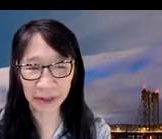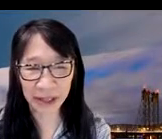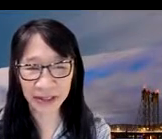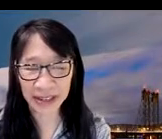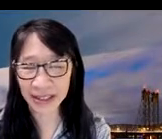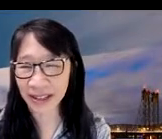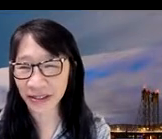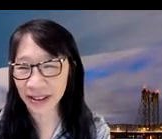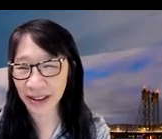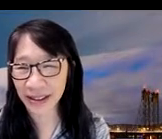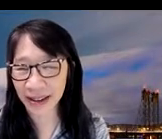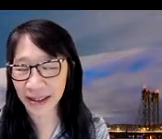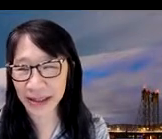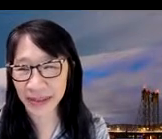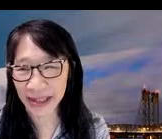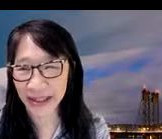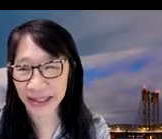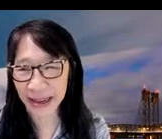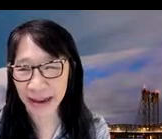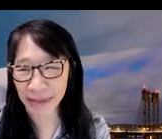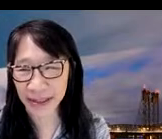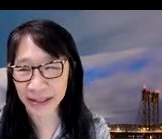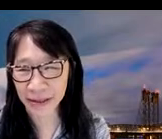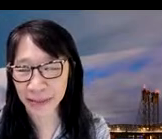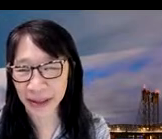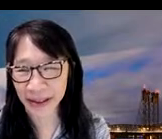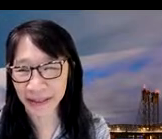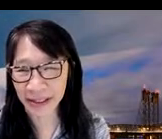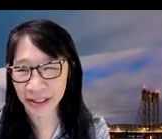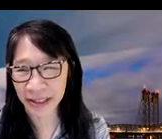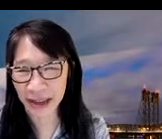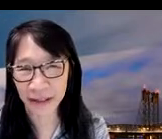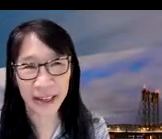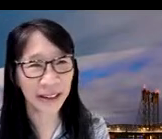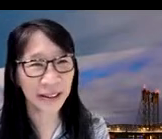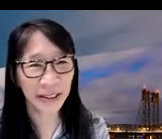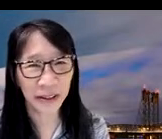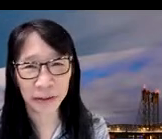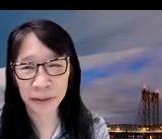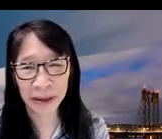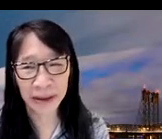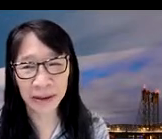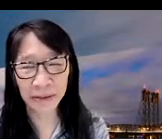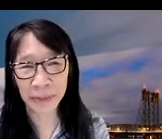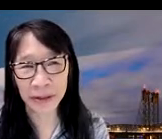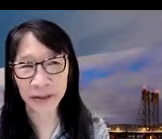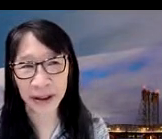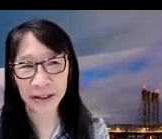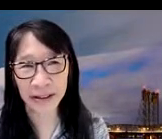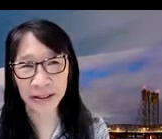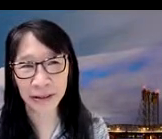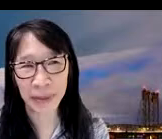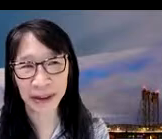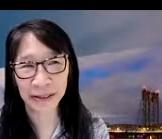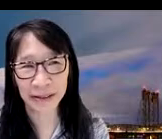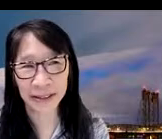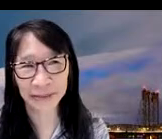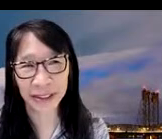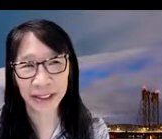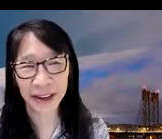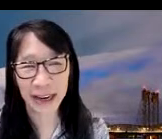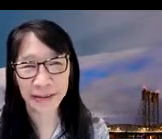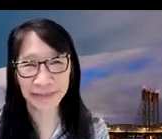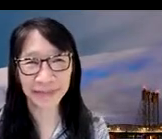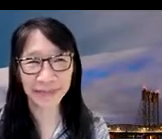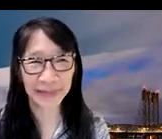Well, we'll give you a chance if you'd like to type something in the chat, please do, but it's good to have you here. So we'll move on to Michael